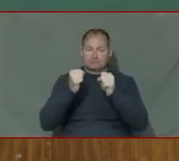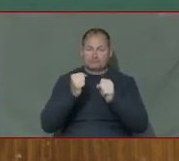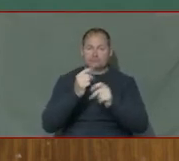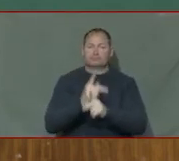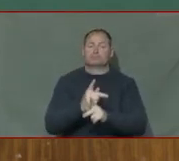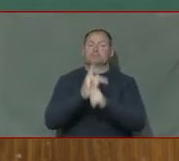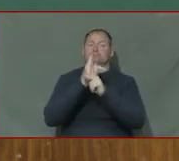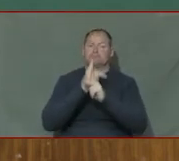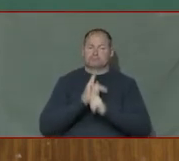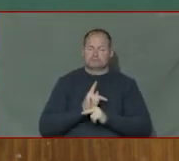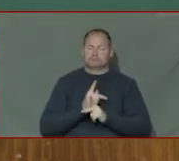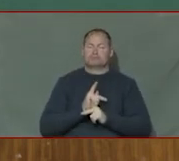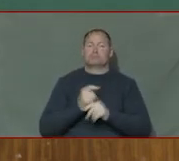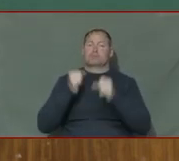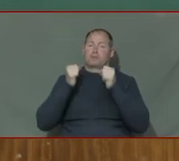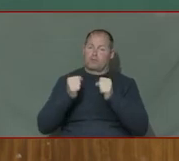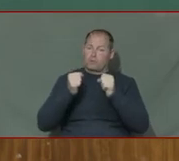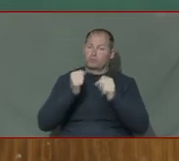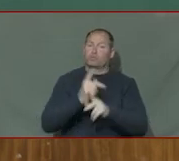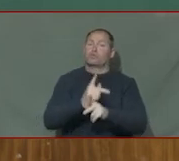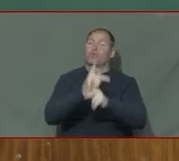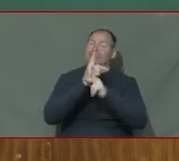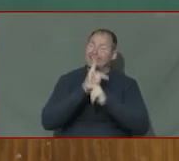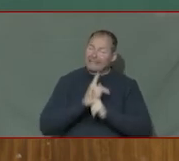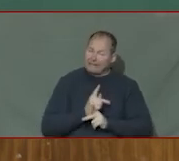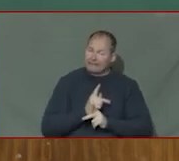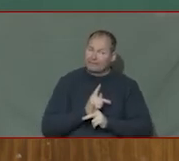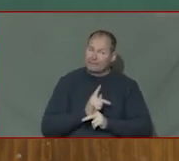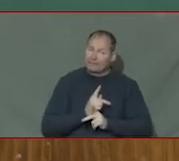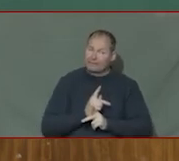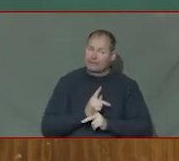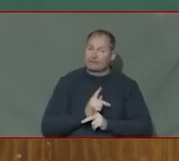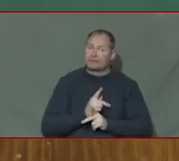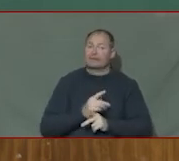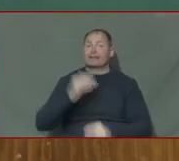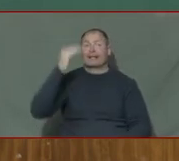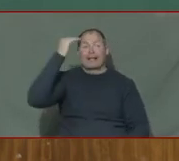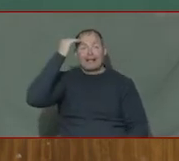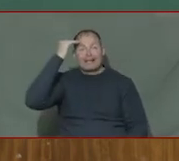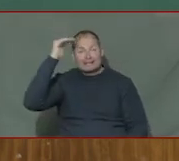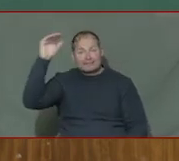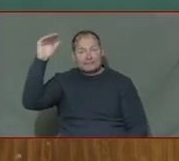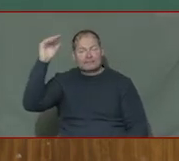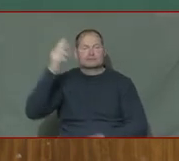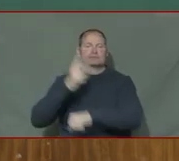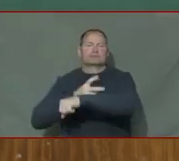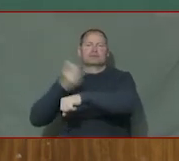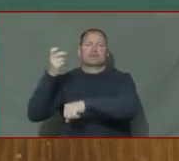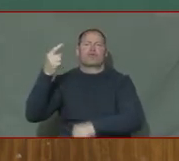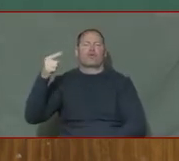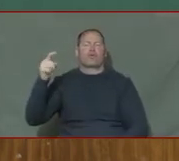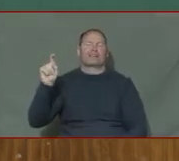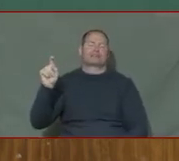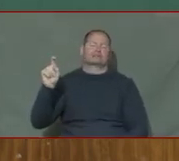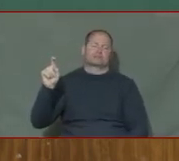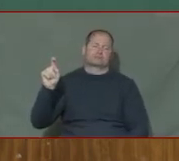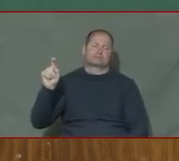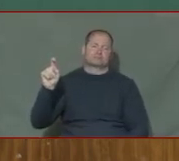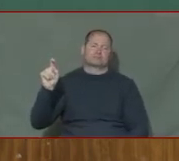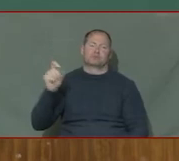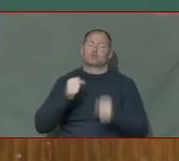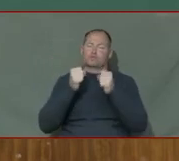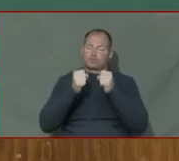keep the constant and you differentiate the expression in terms of x. You keep